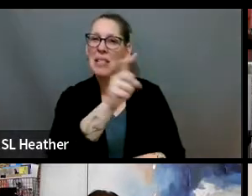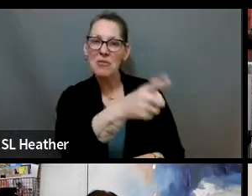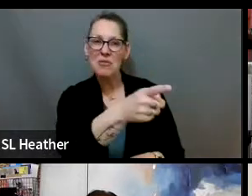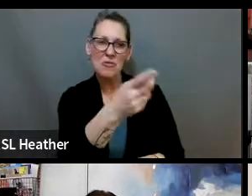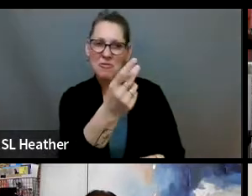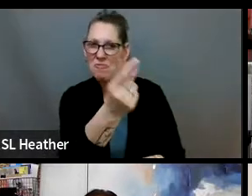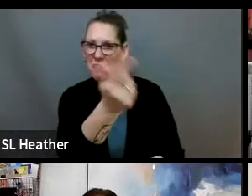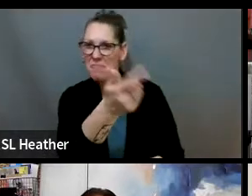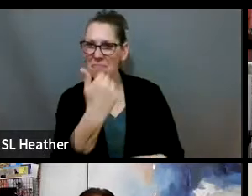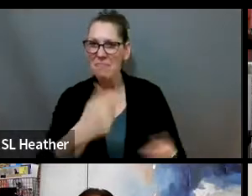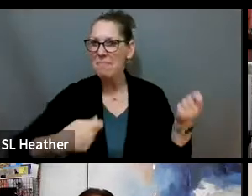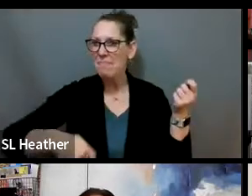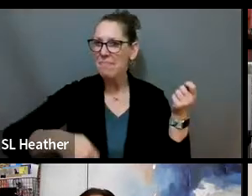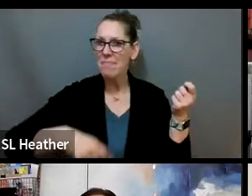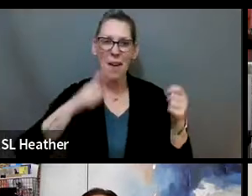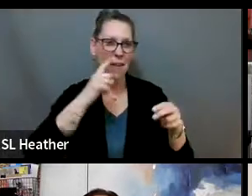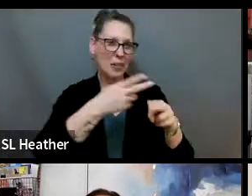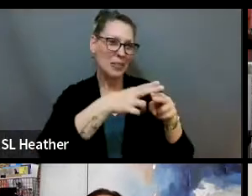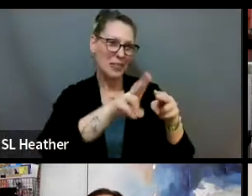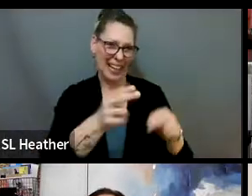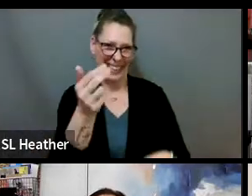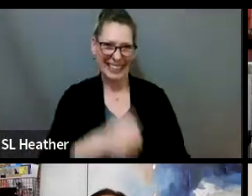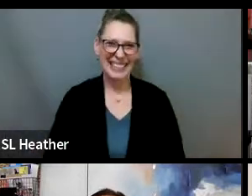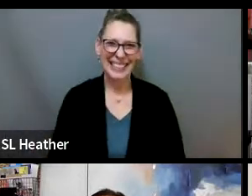just saying. Sorry.